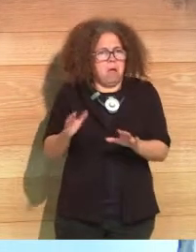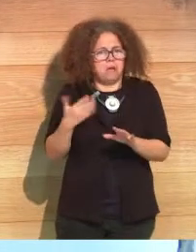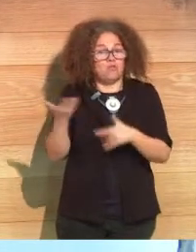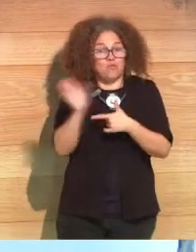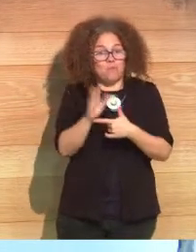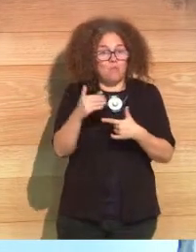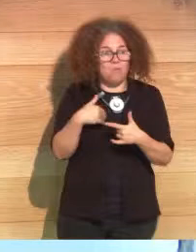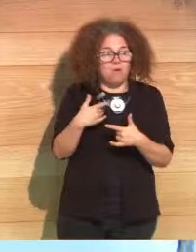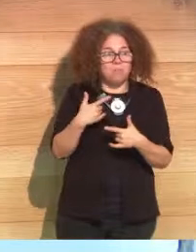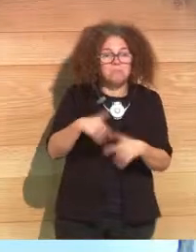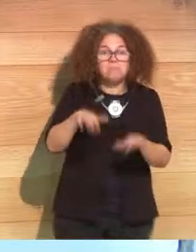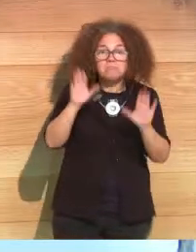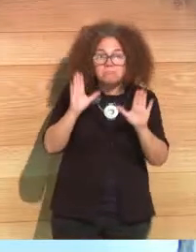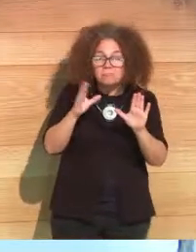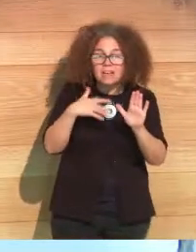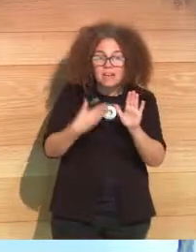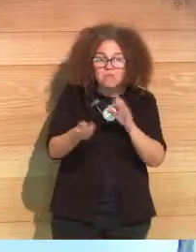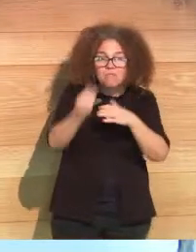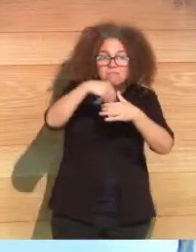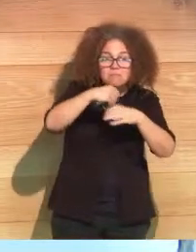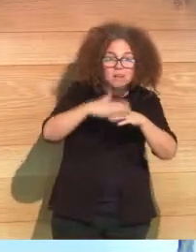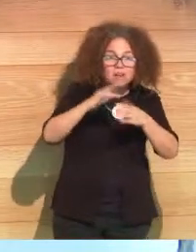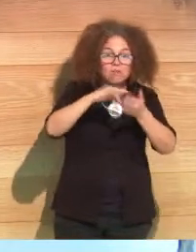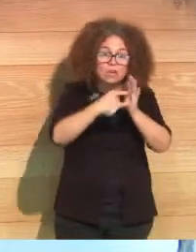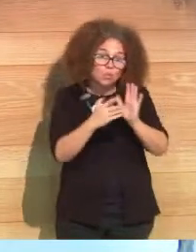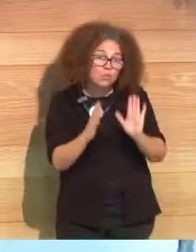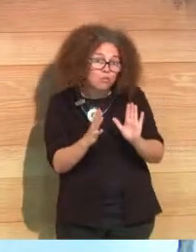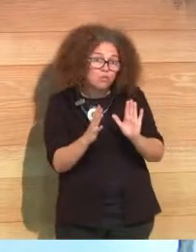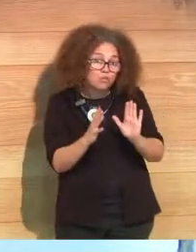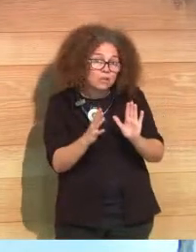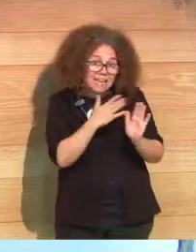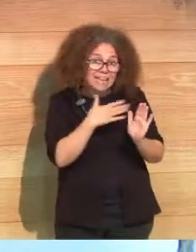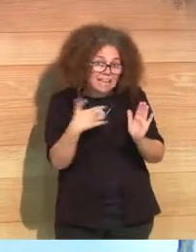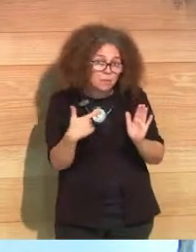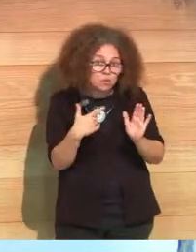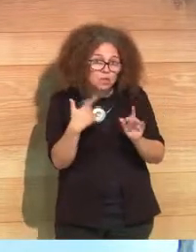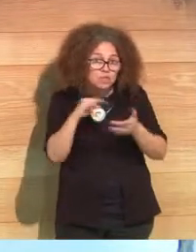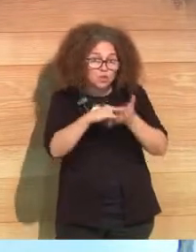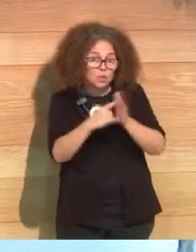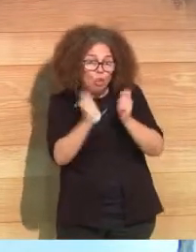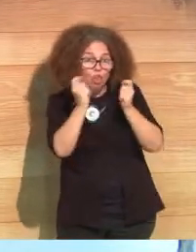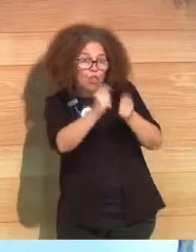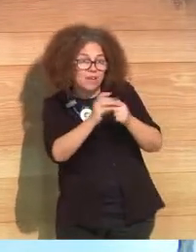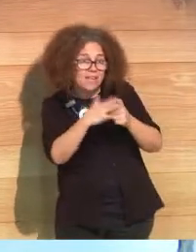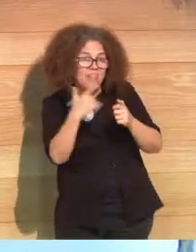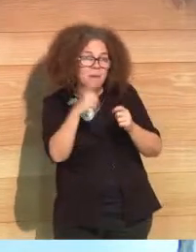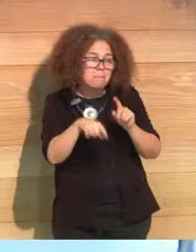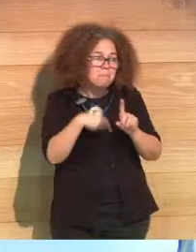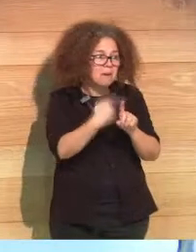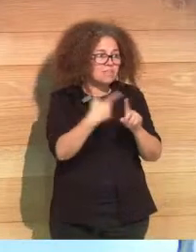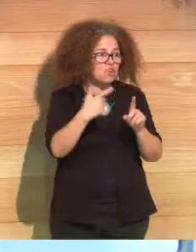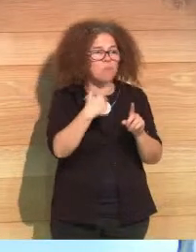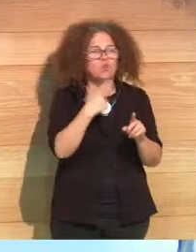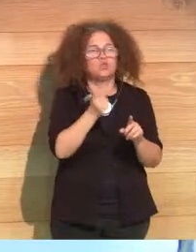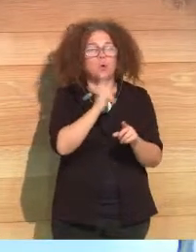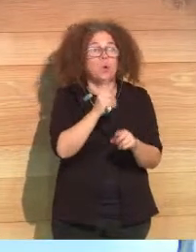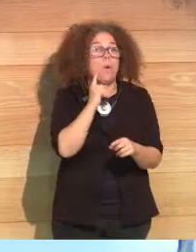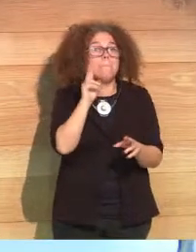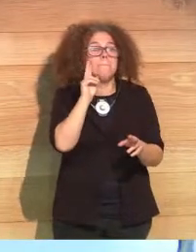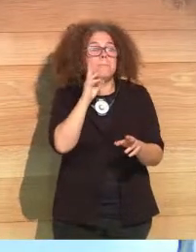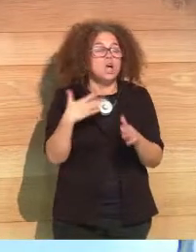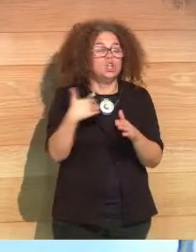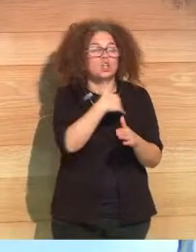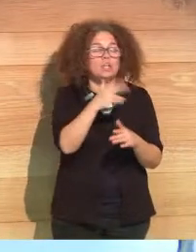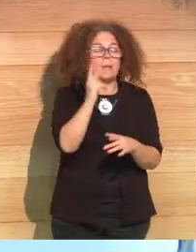be part of some solutions and bring some narratives to the table, we wanted to share them in the show. So